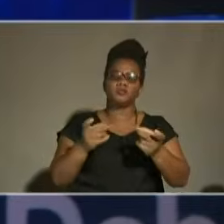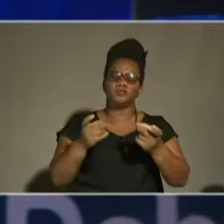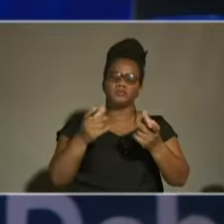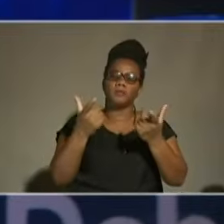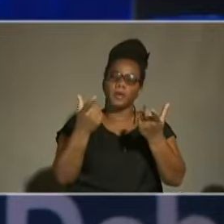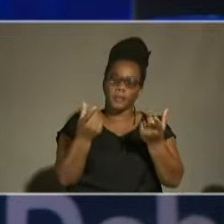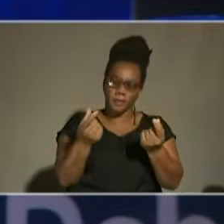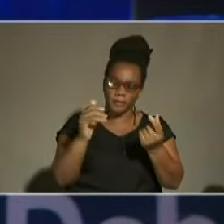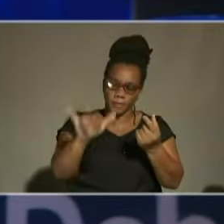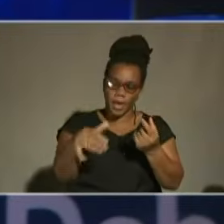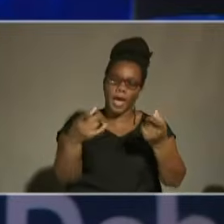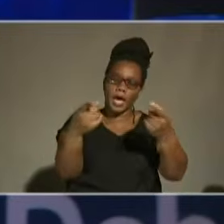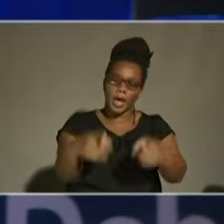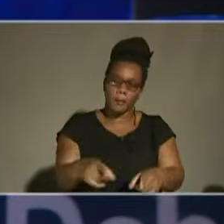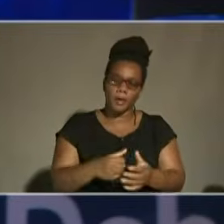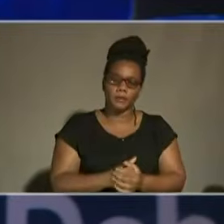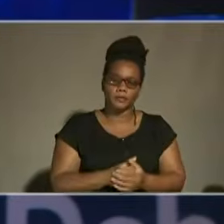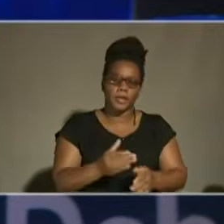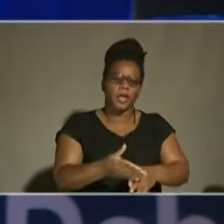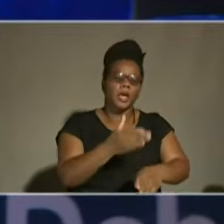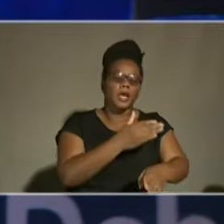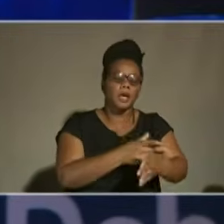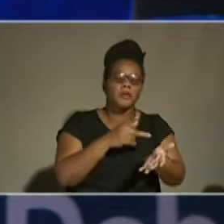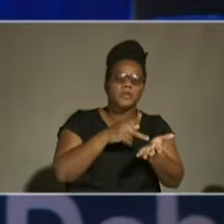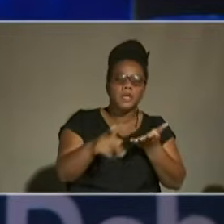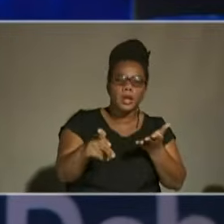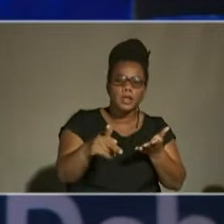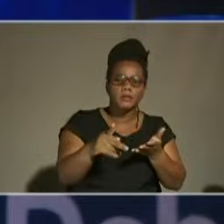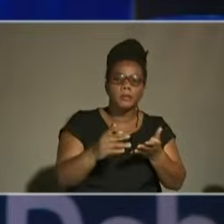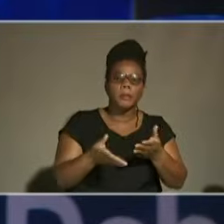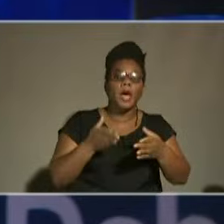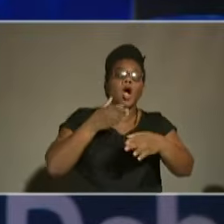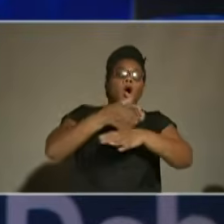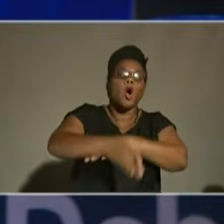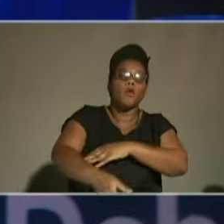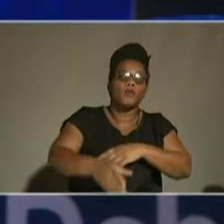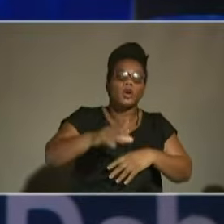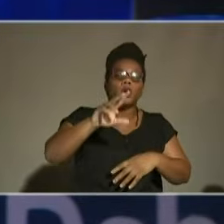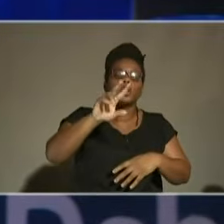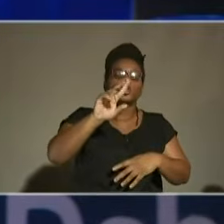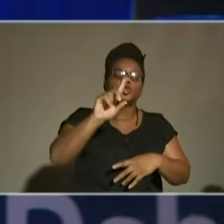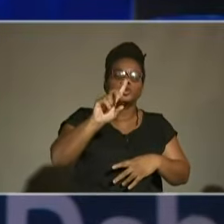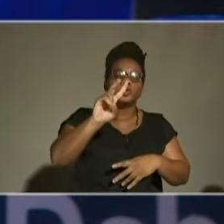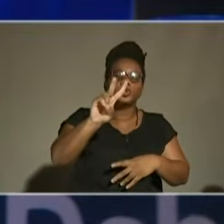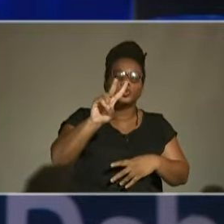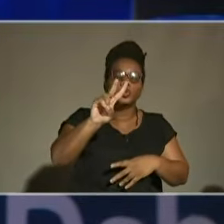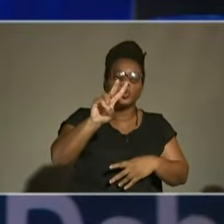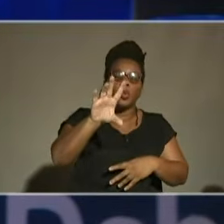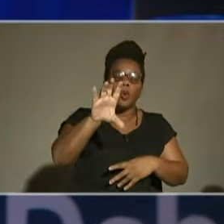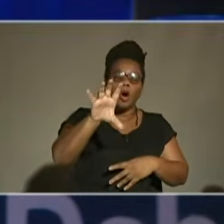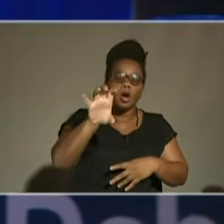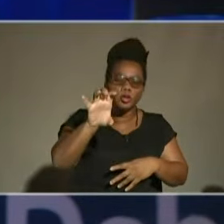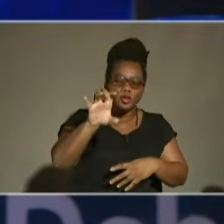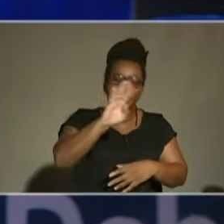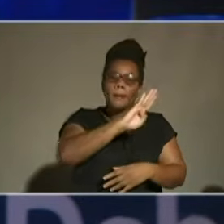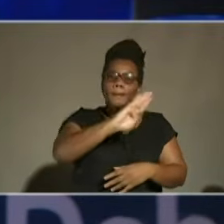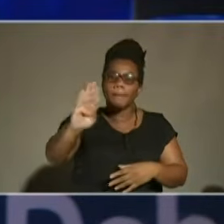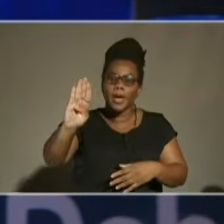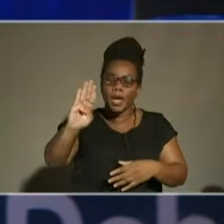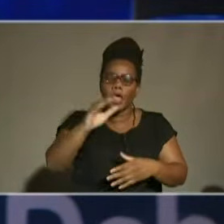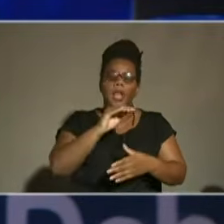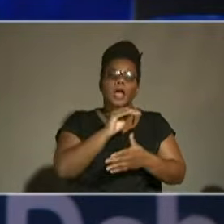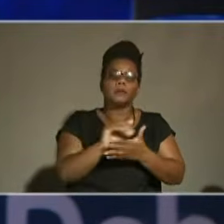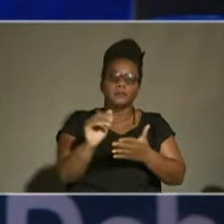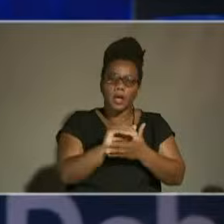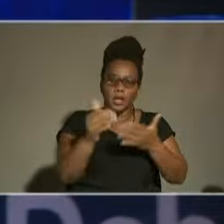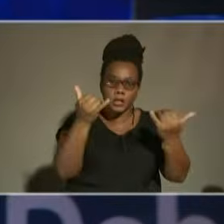increased salaries by over 200 billion Jamaican dollars for public sector workers. The current